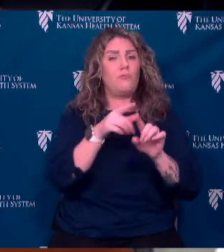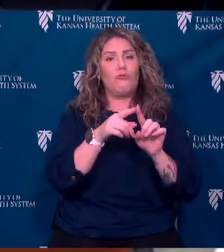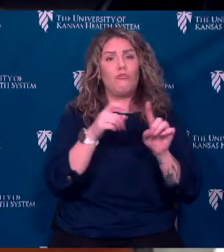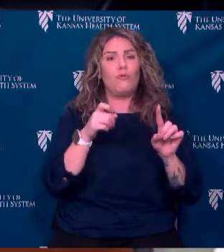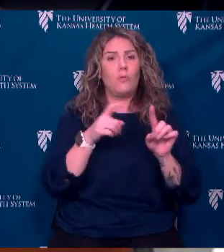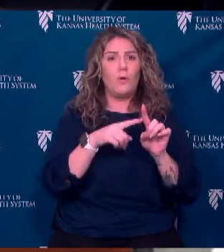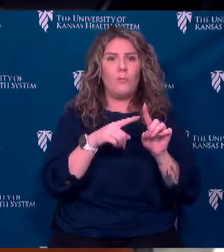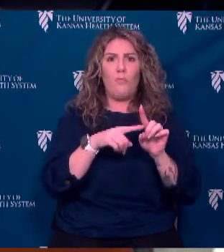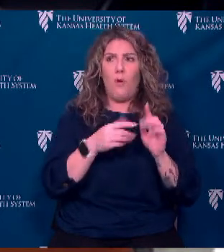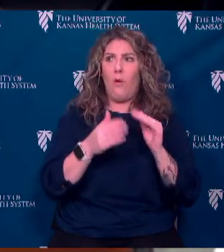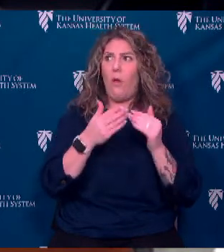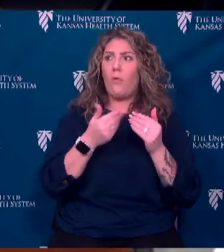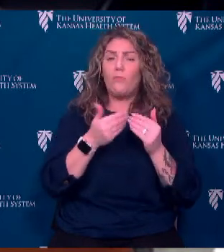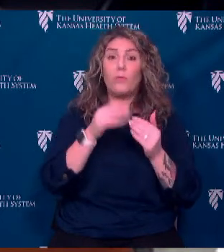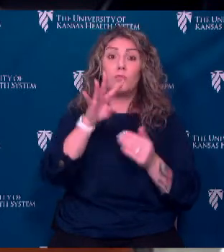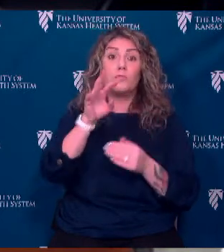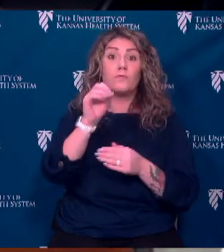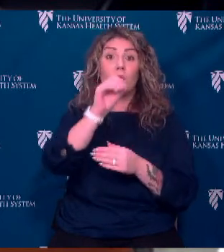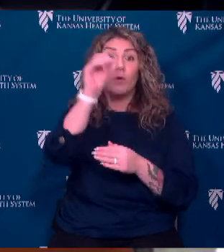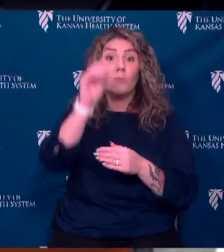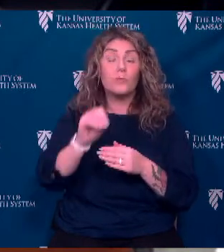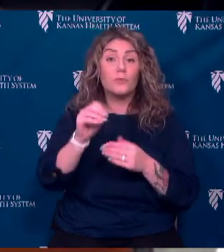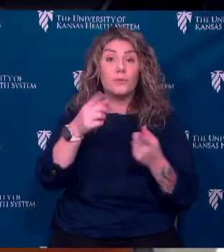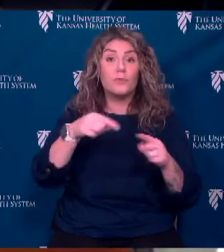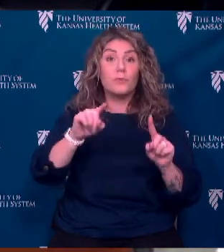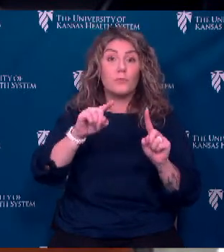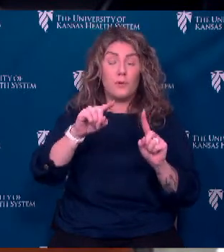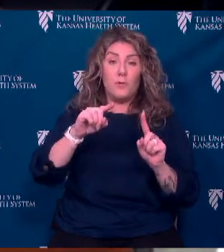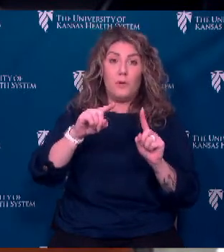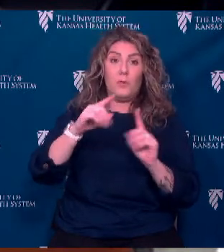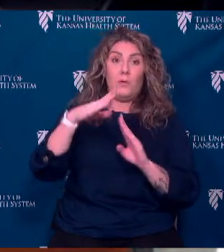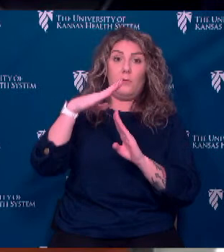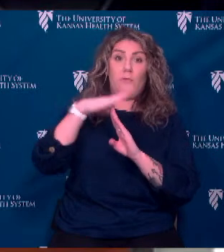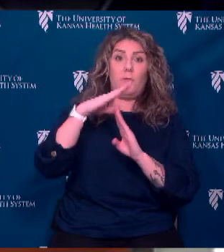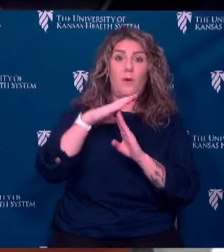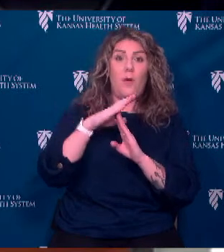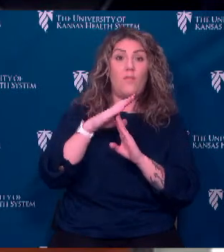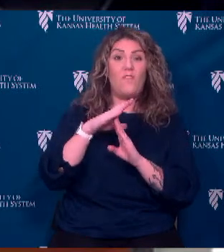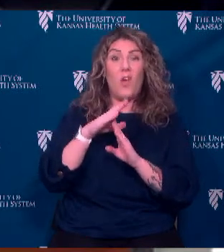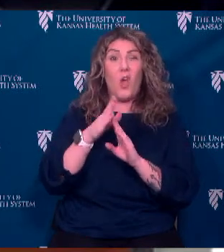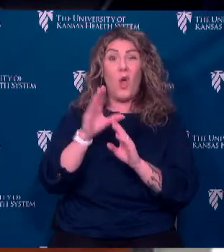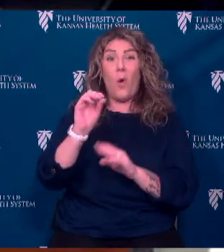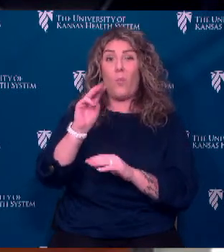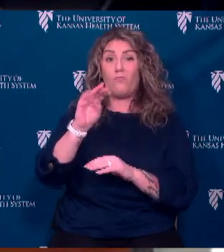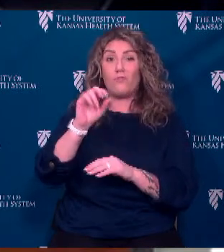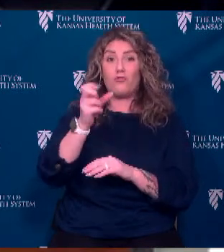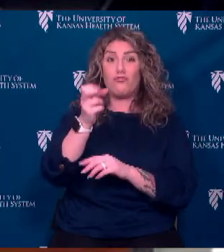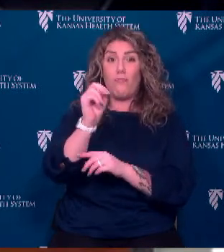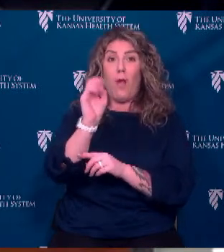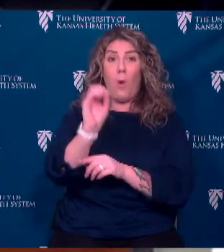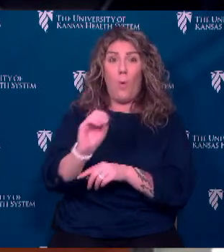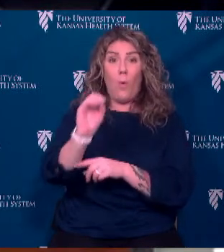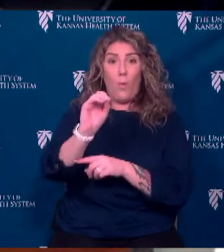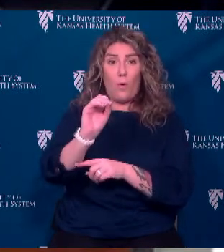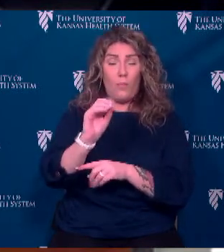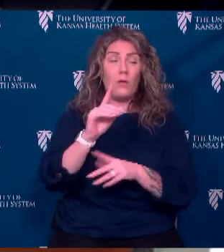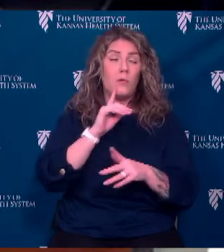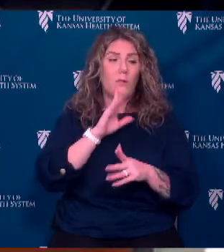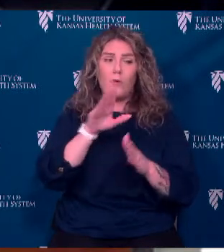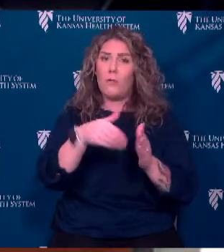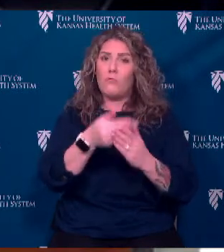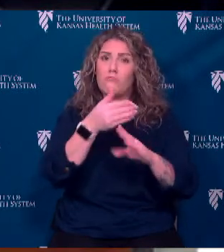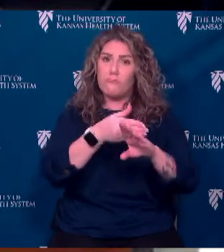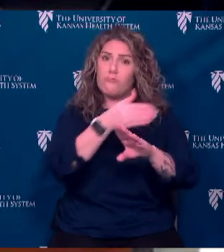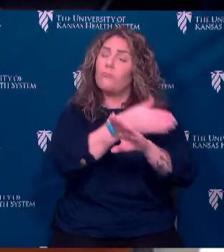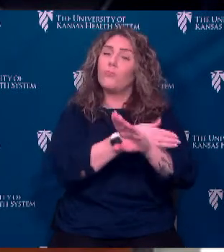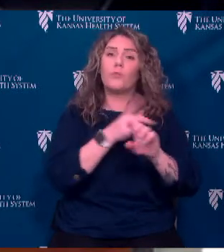nearly 40% we were at the peak of this Omicron wave. These, of course, are all encouraging improvements, but